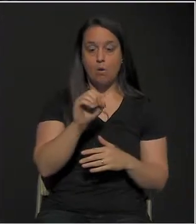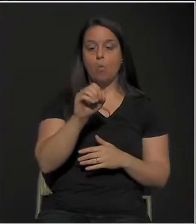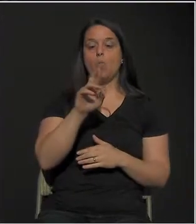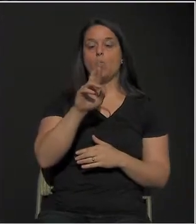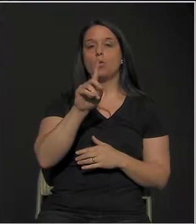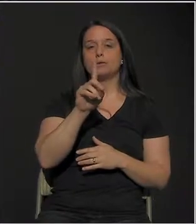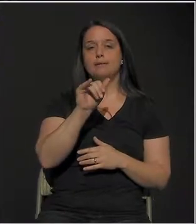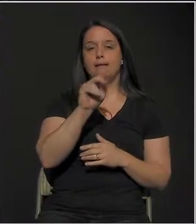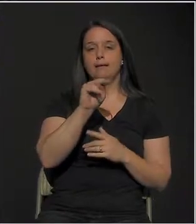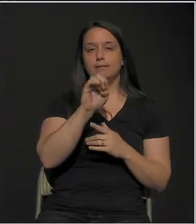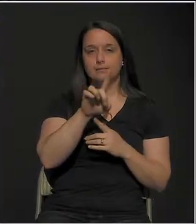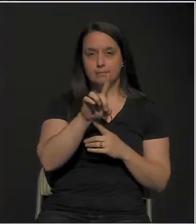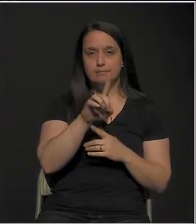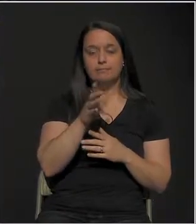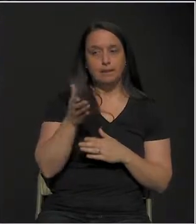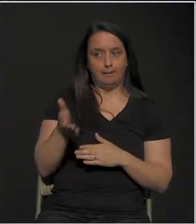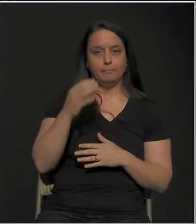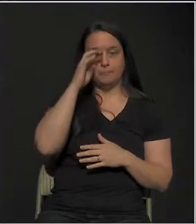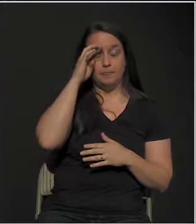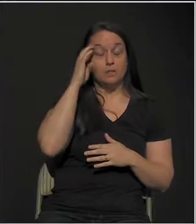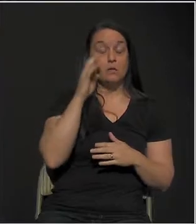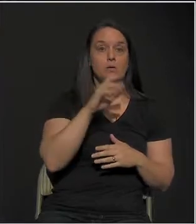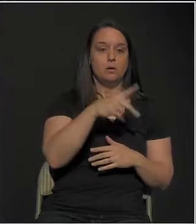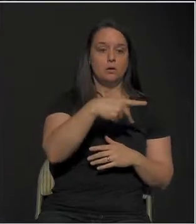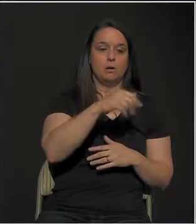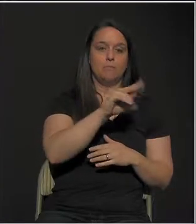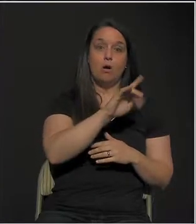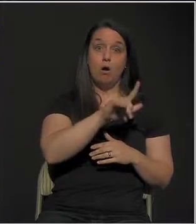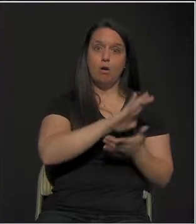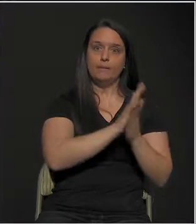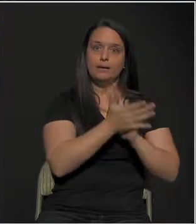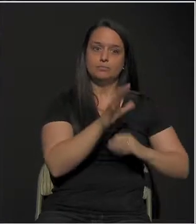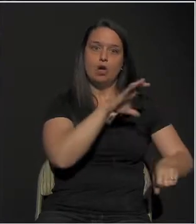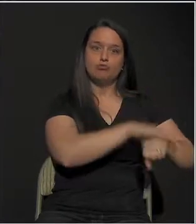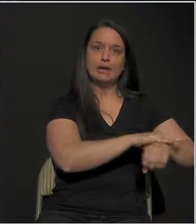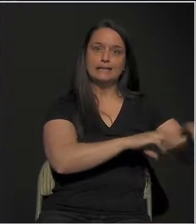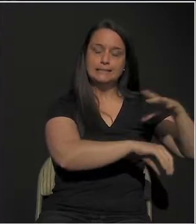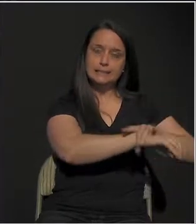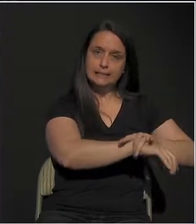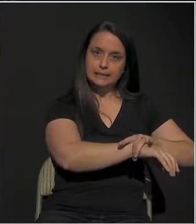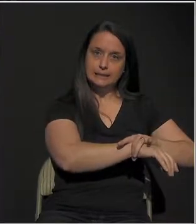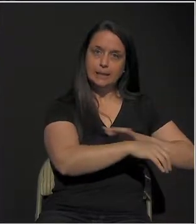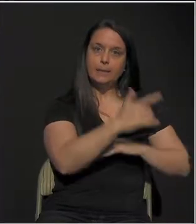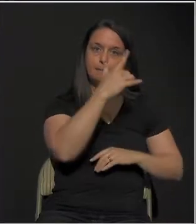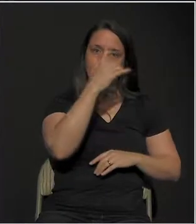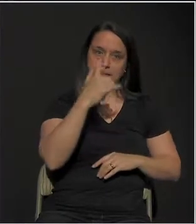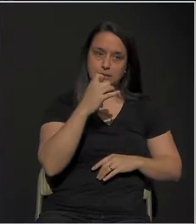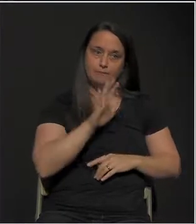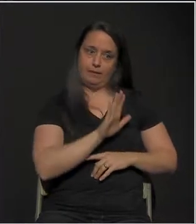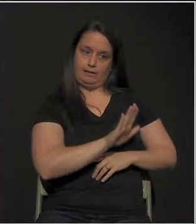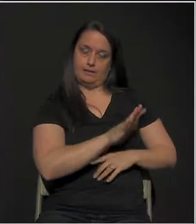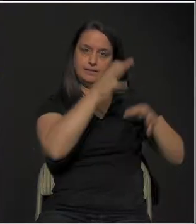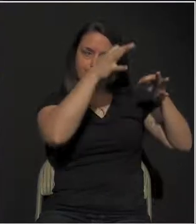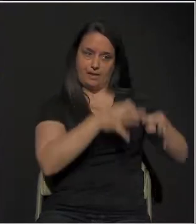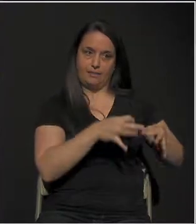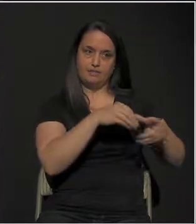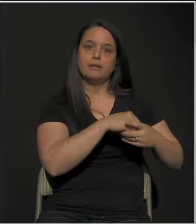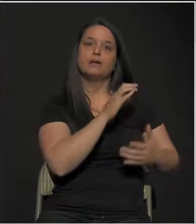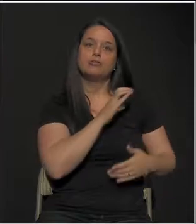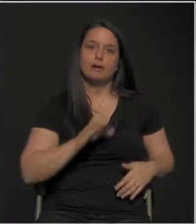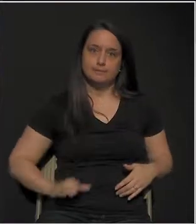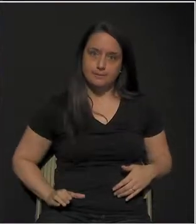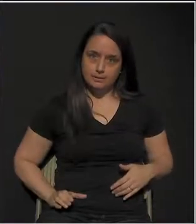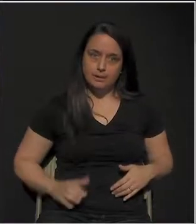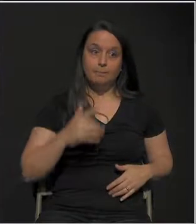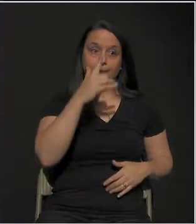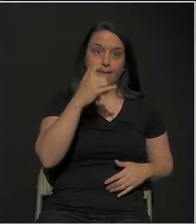him, Paul gets arrested because of his faith in Christ, because of what